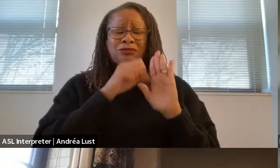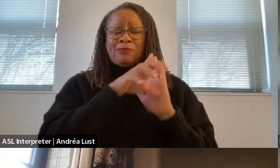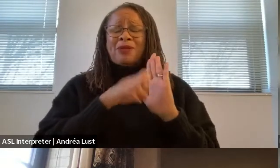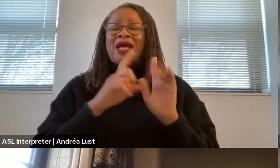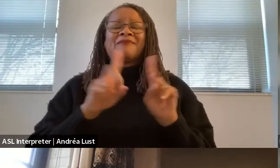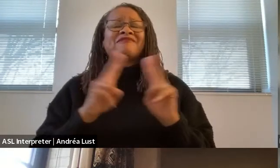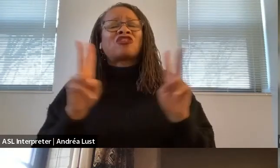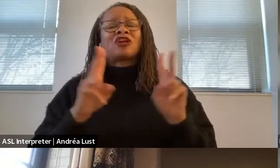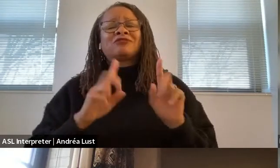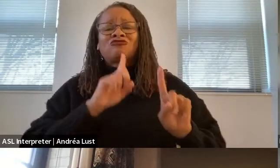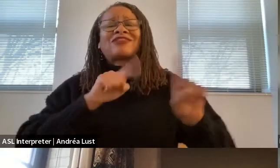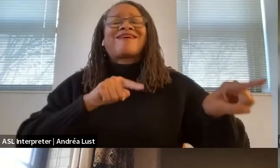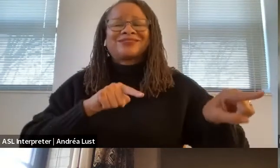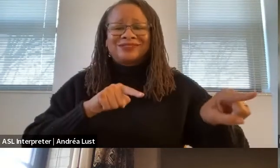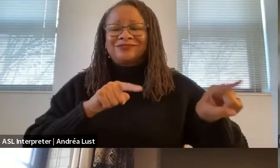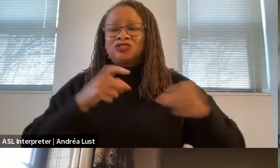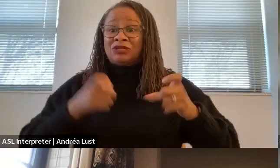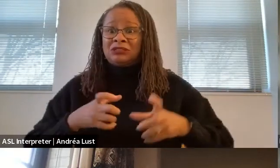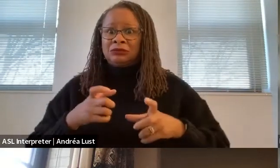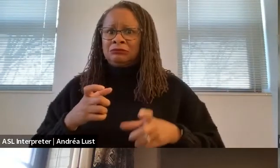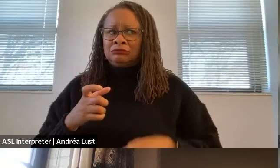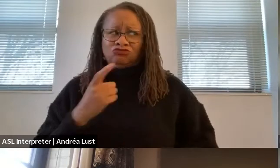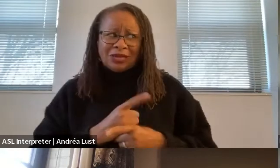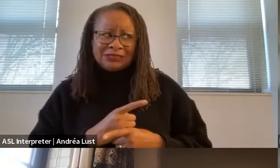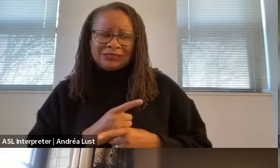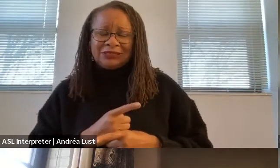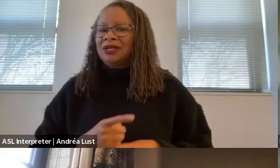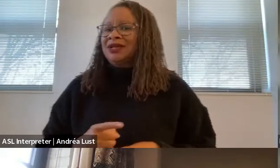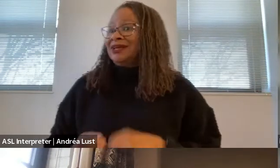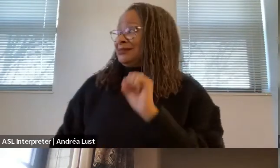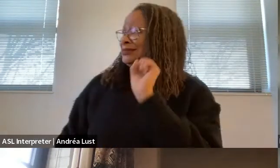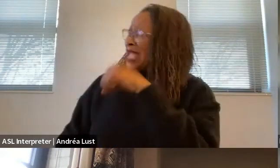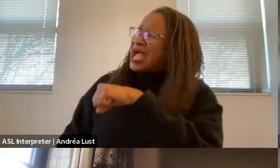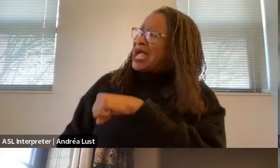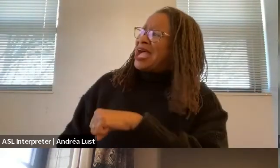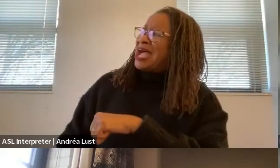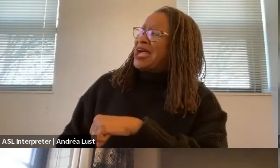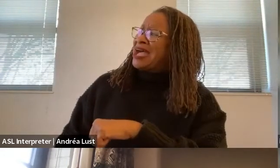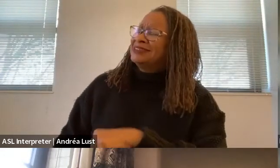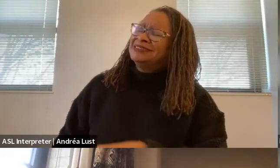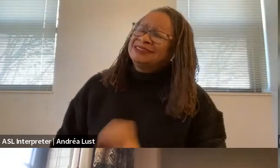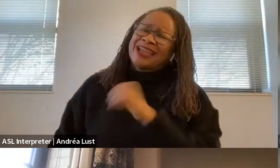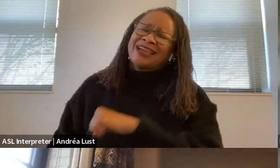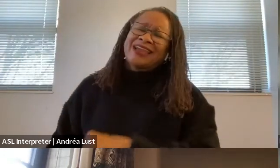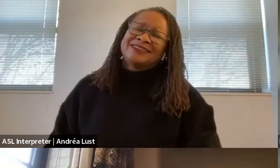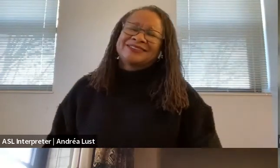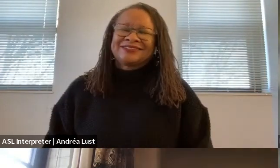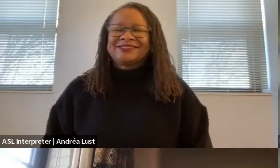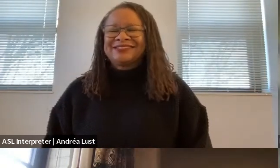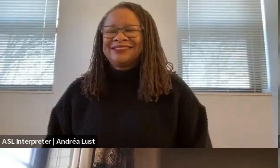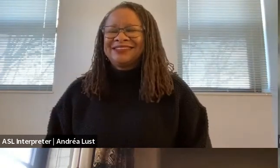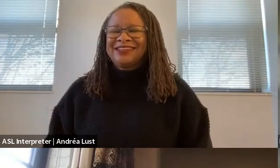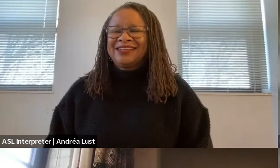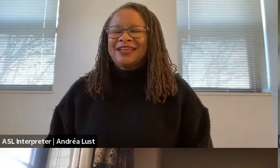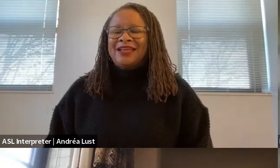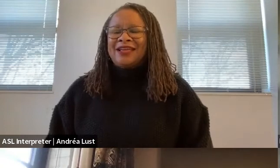director. Am I? Yeah. I think And that was Odessa